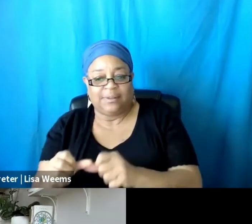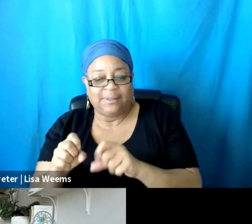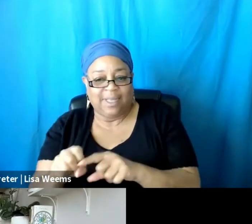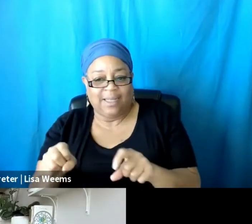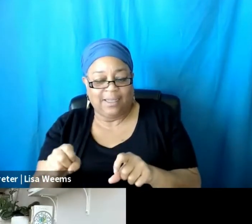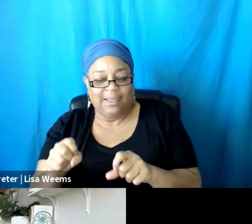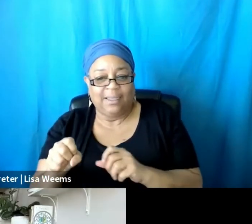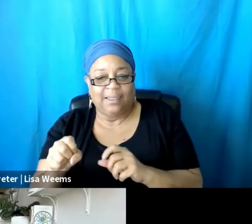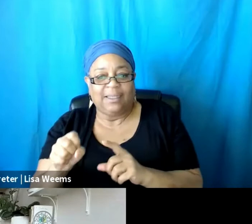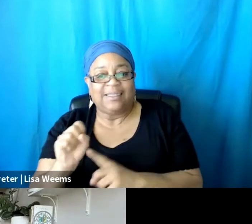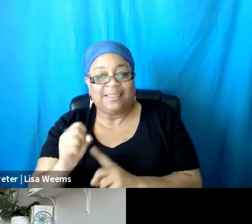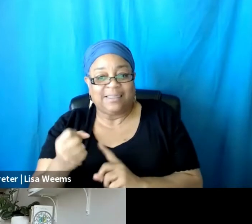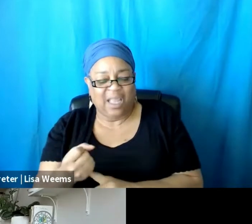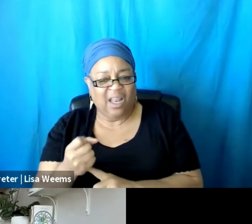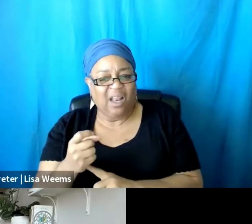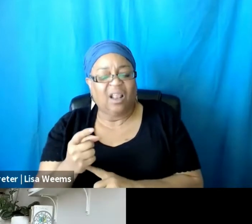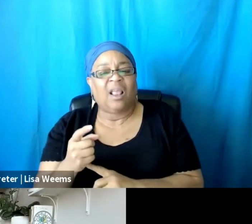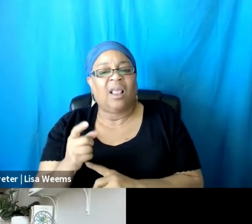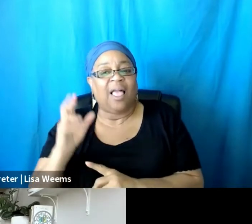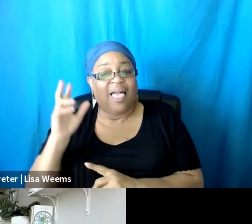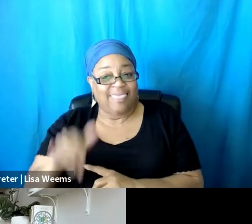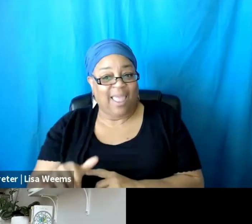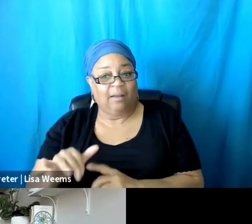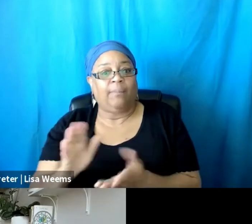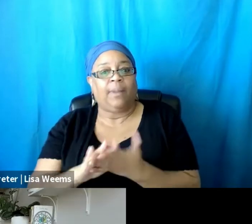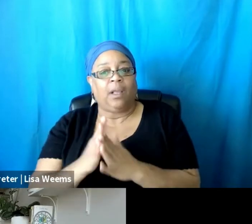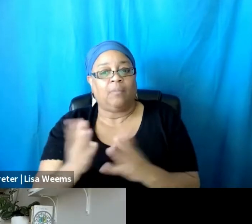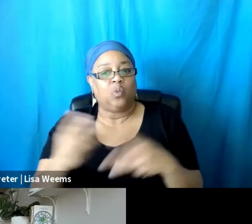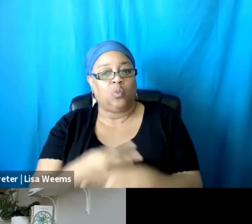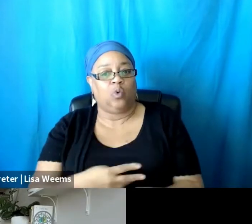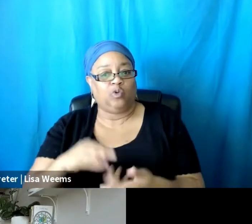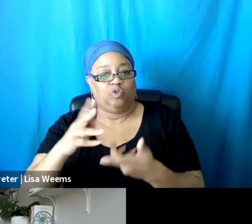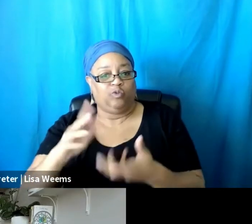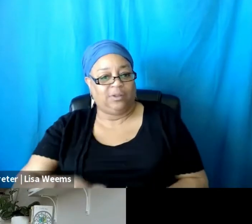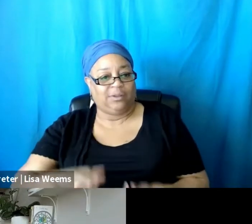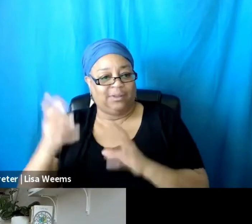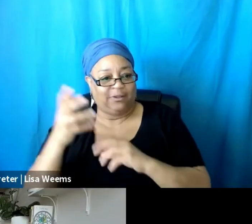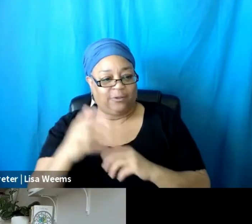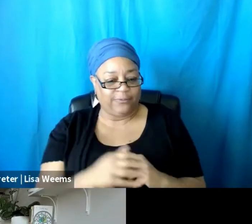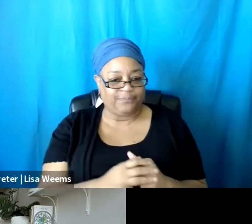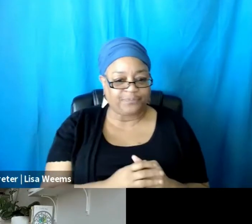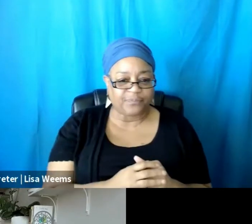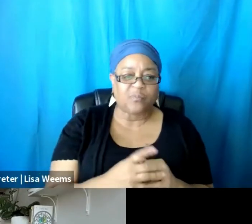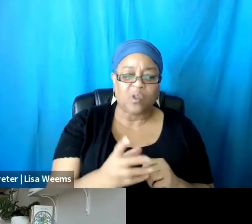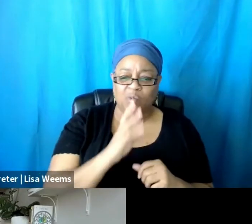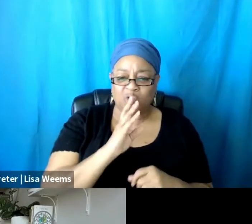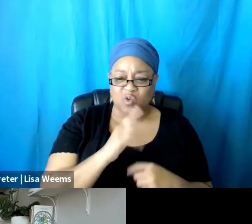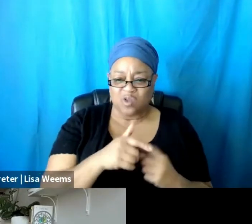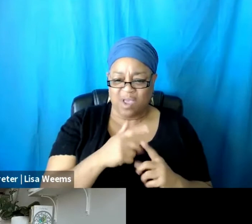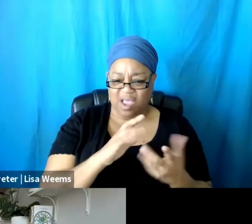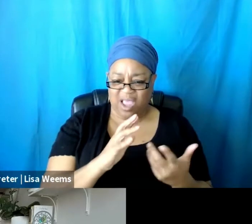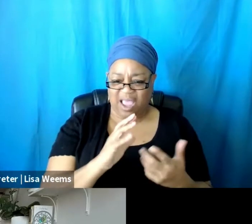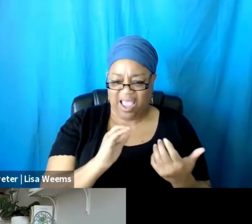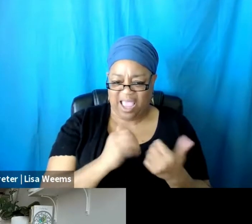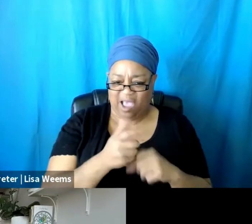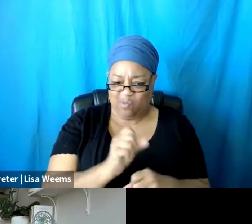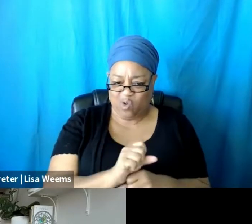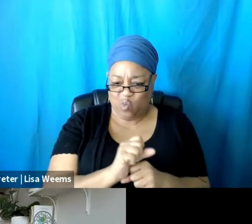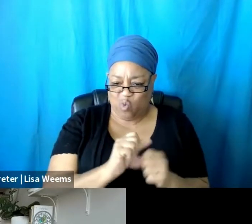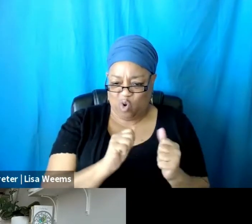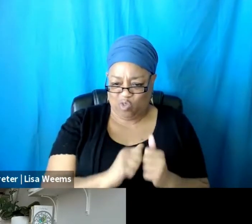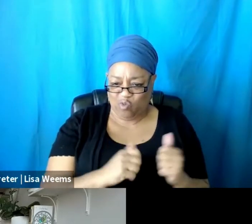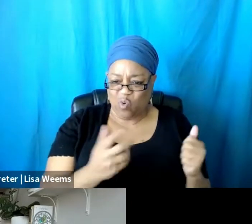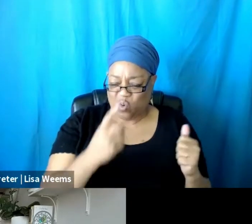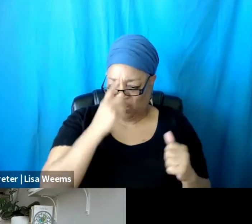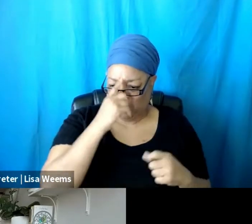being worsened in the disaster. And so when we talk about how we work through this in the space of disaster preparedness and